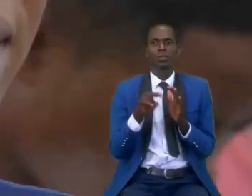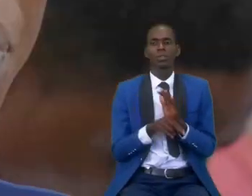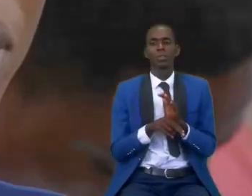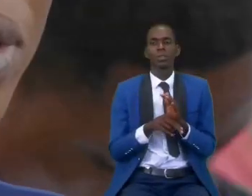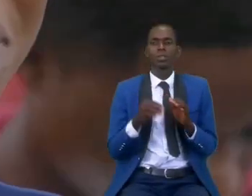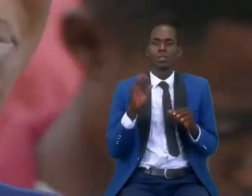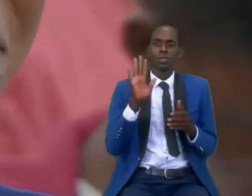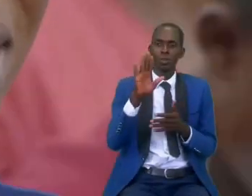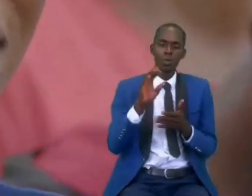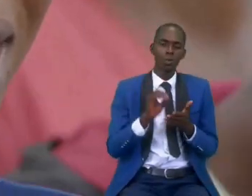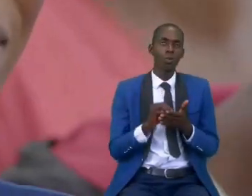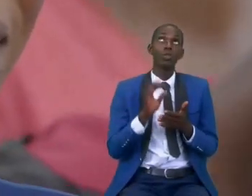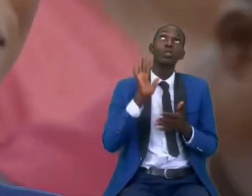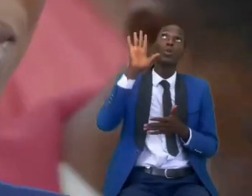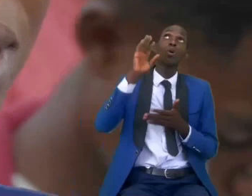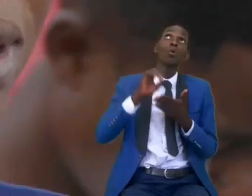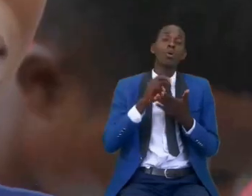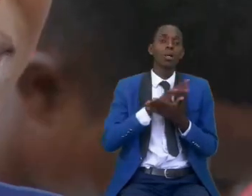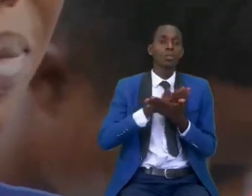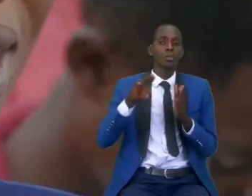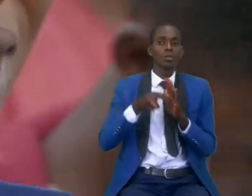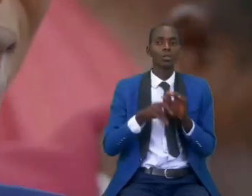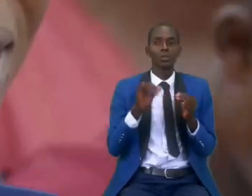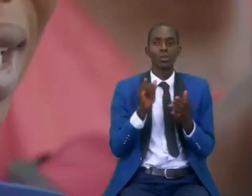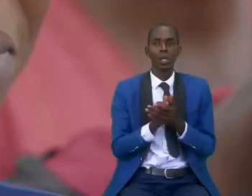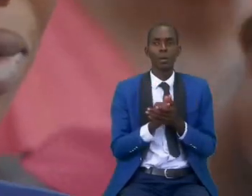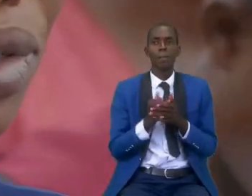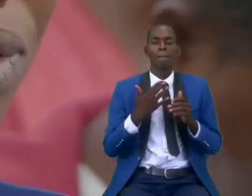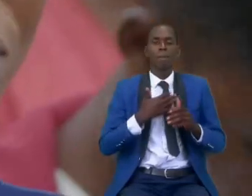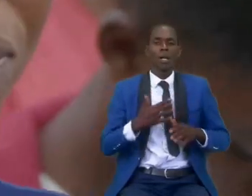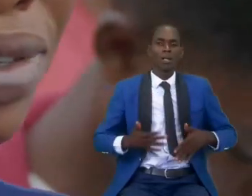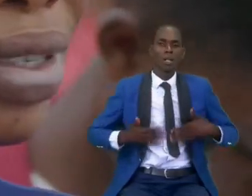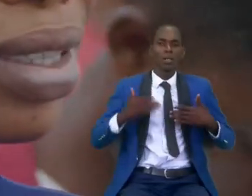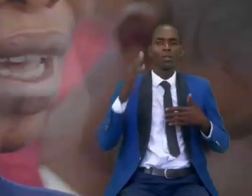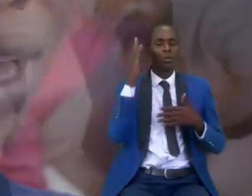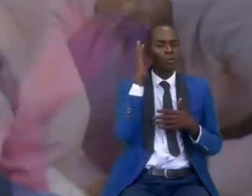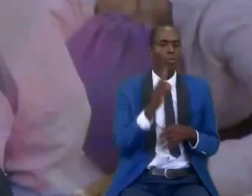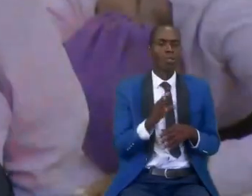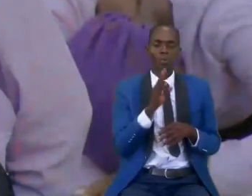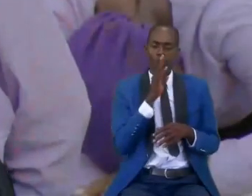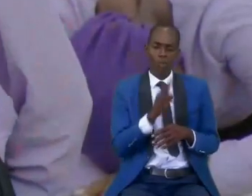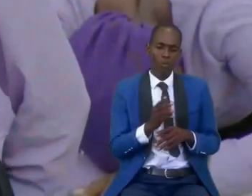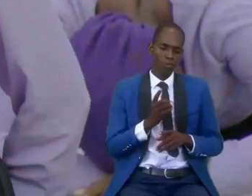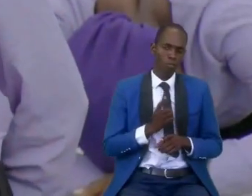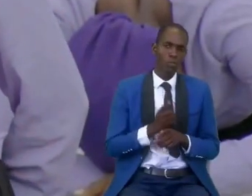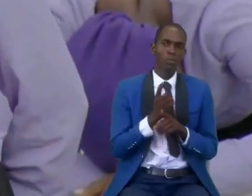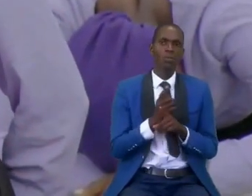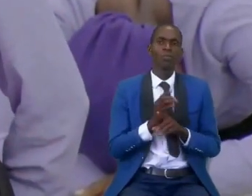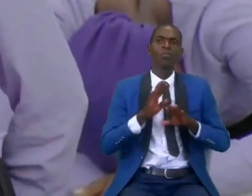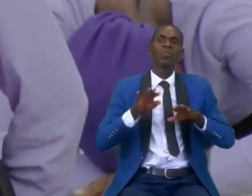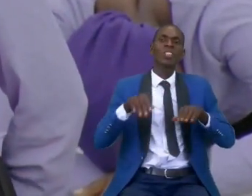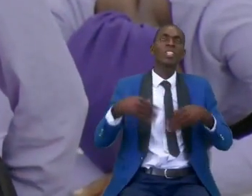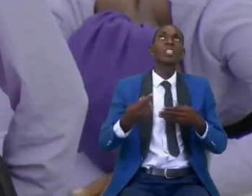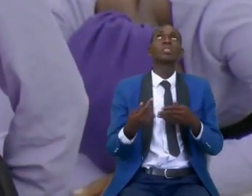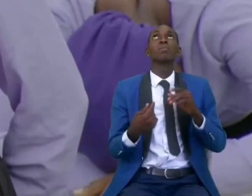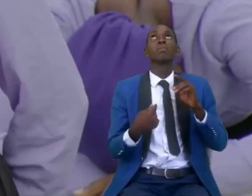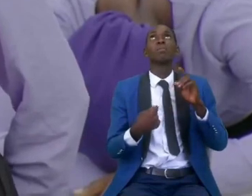be upright, straightforward. Grant me the power in that